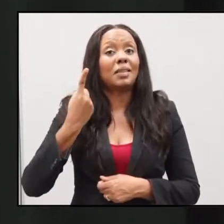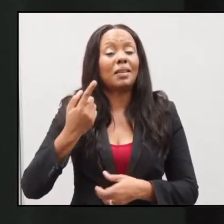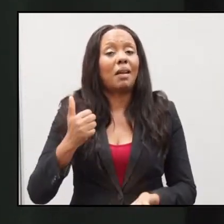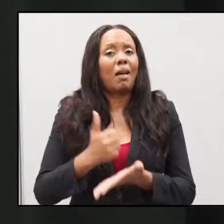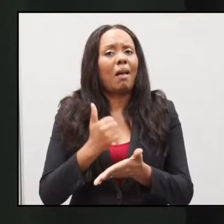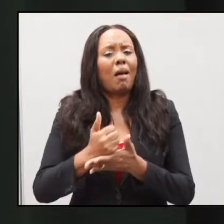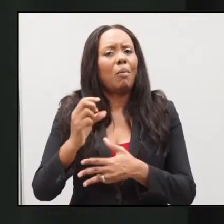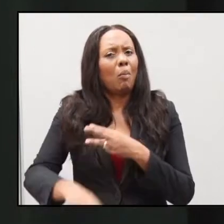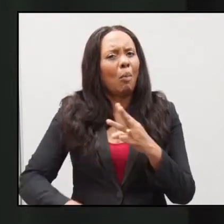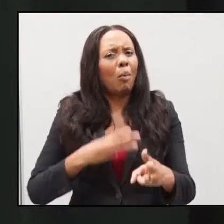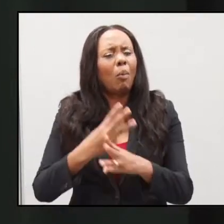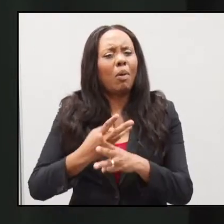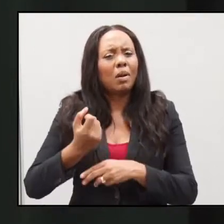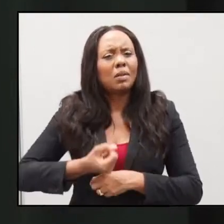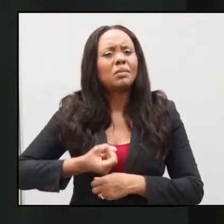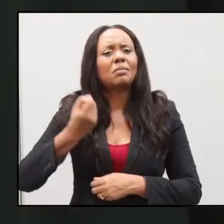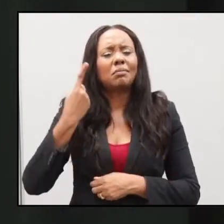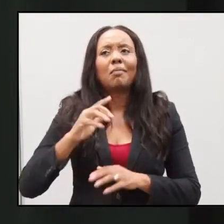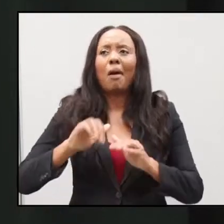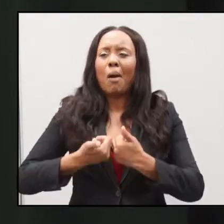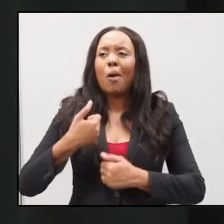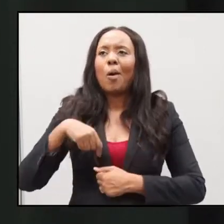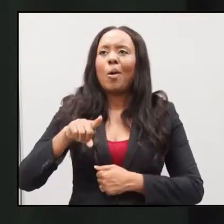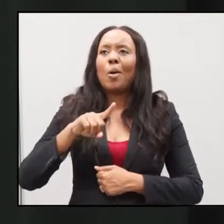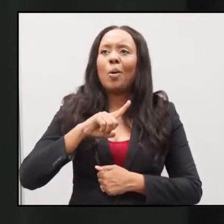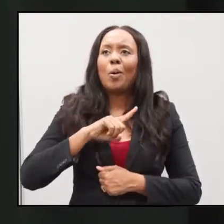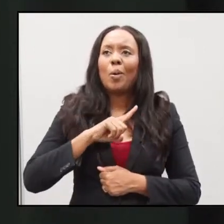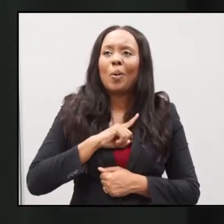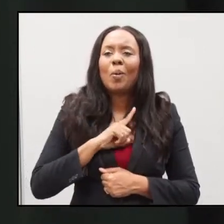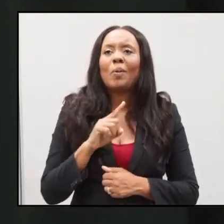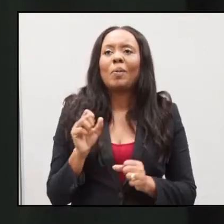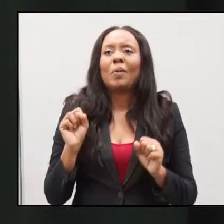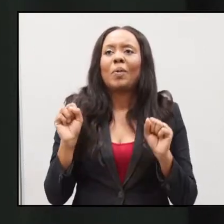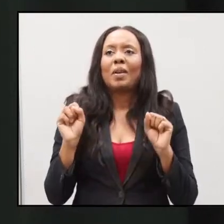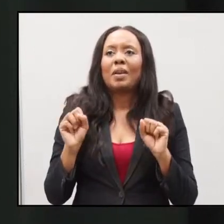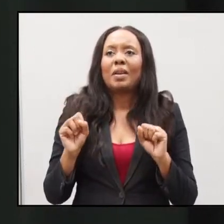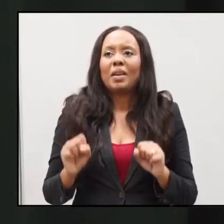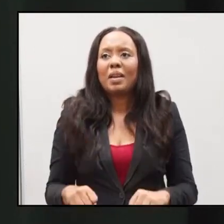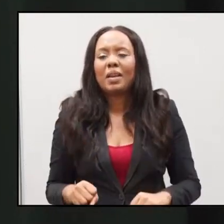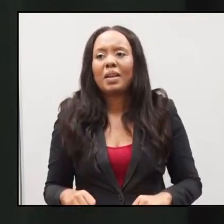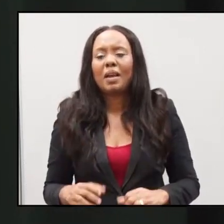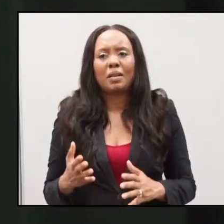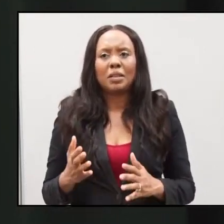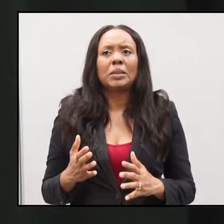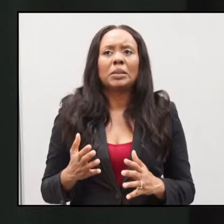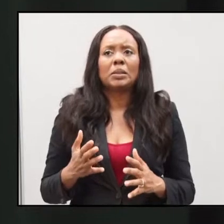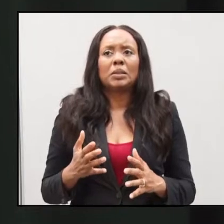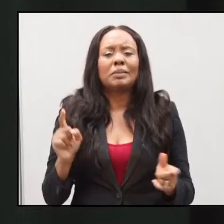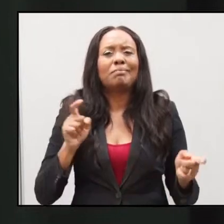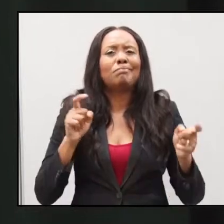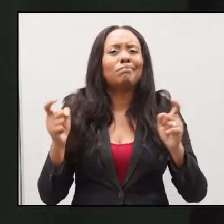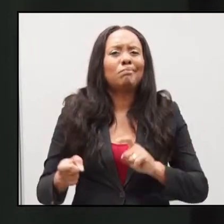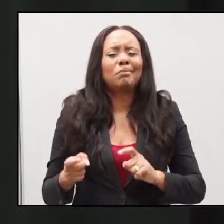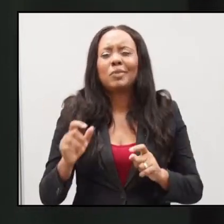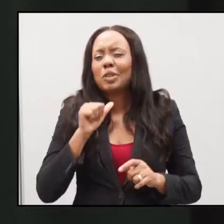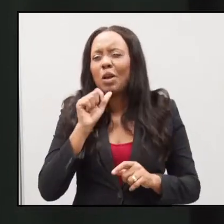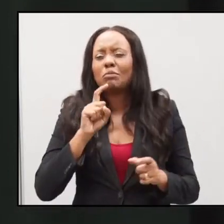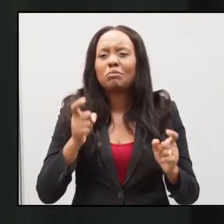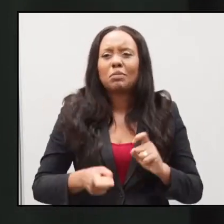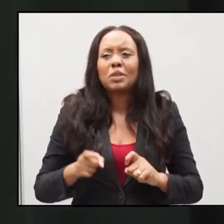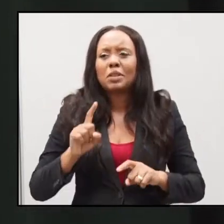how it can recover from that greatest crime against humanity. And we have that